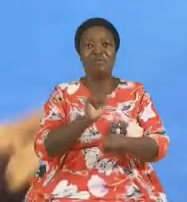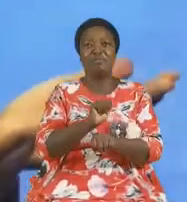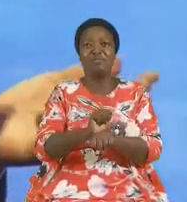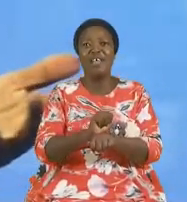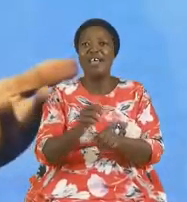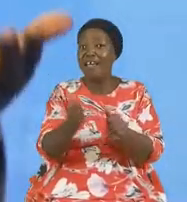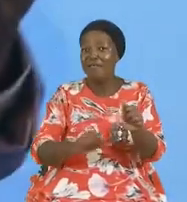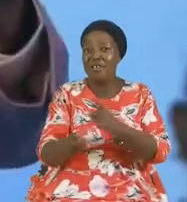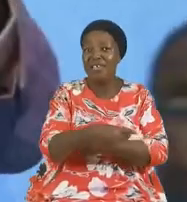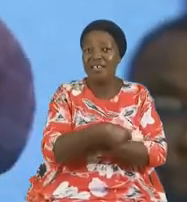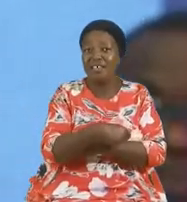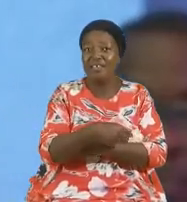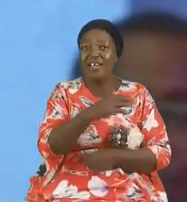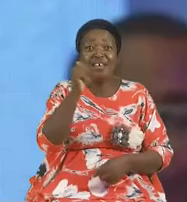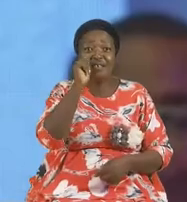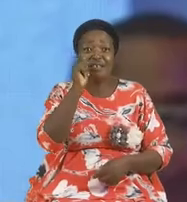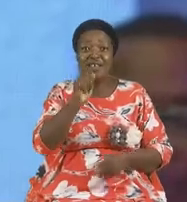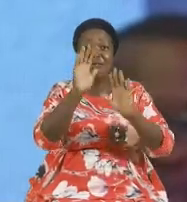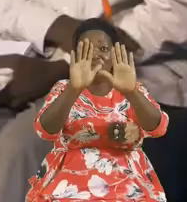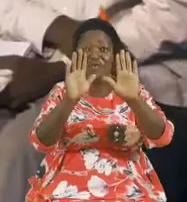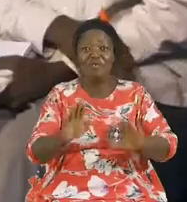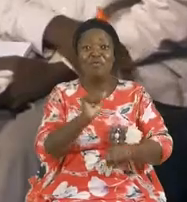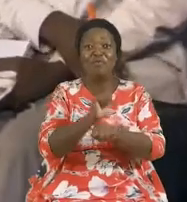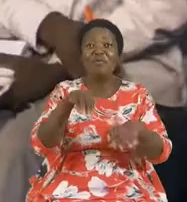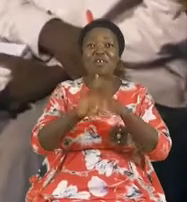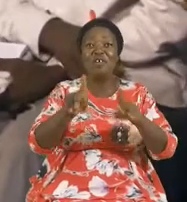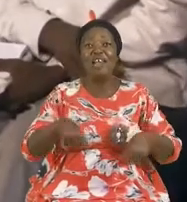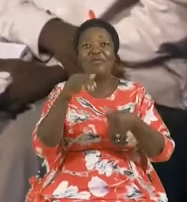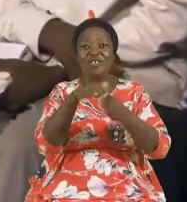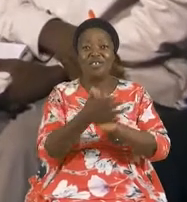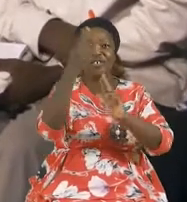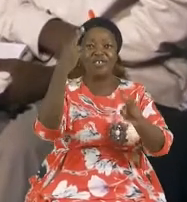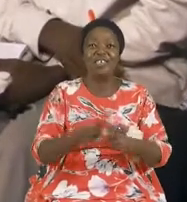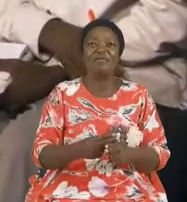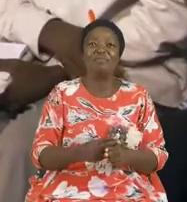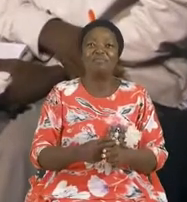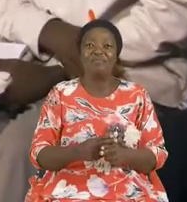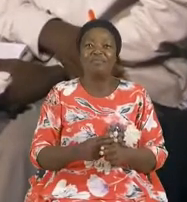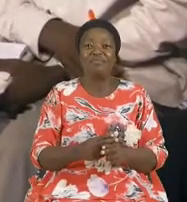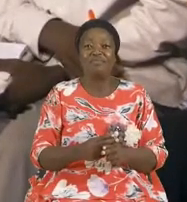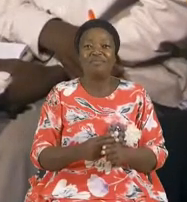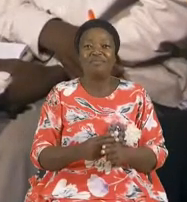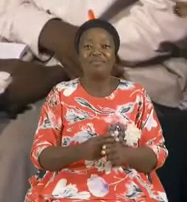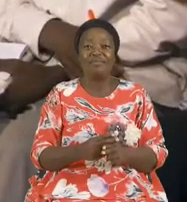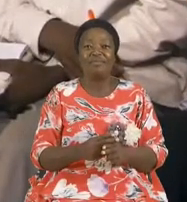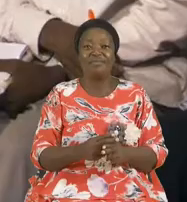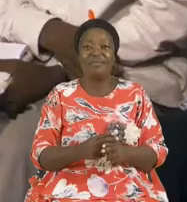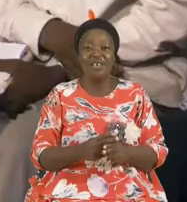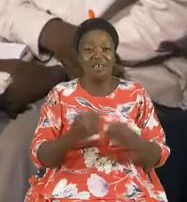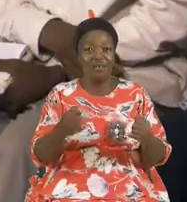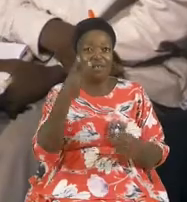wake up, new miracle. Every day, a daily miracle in your life